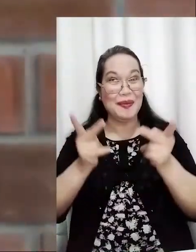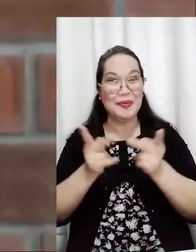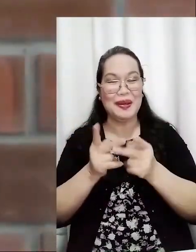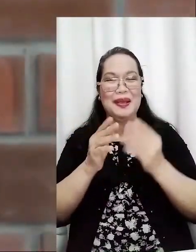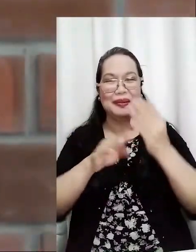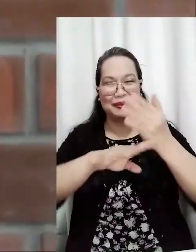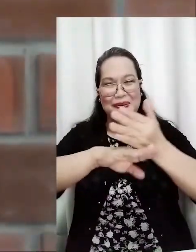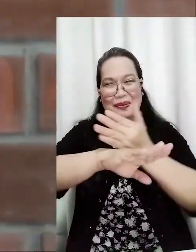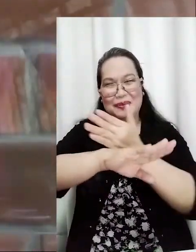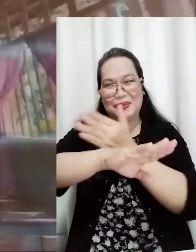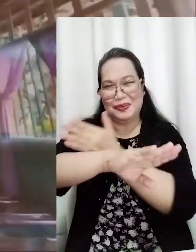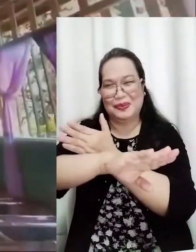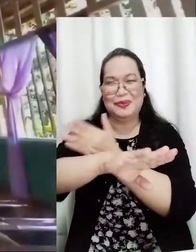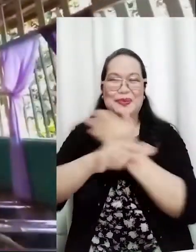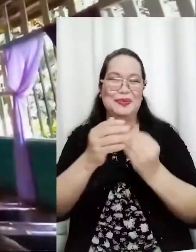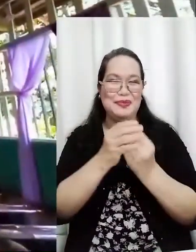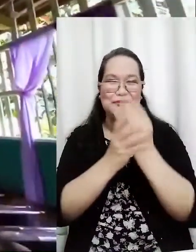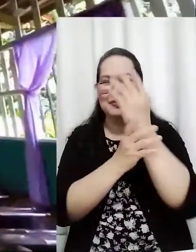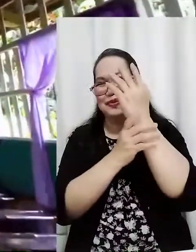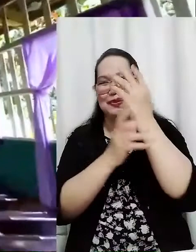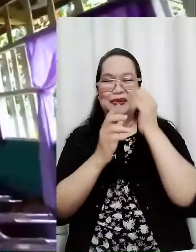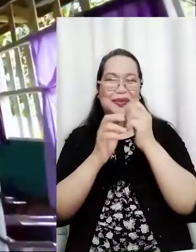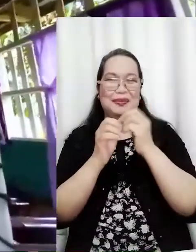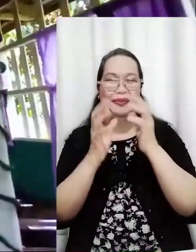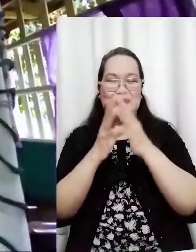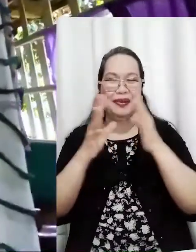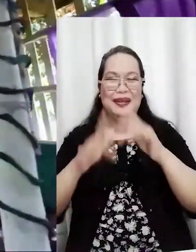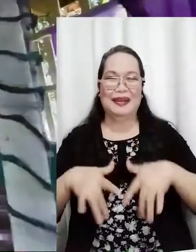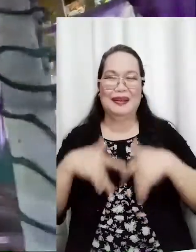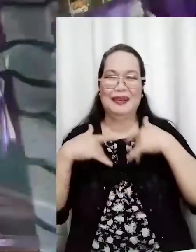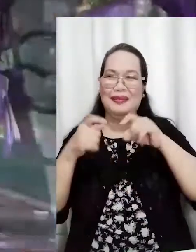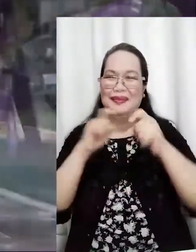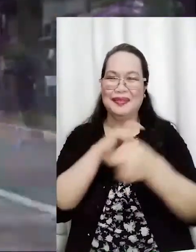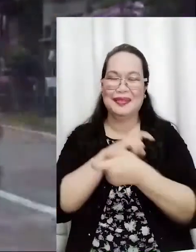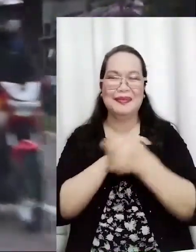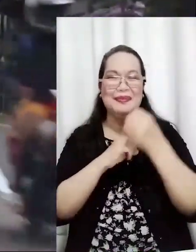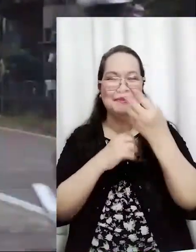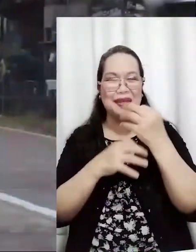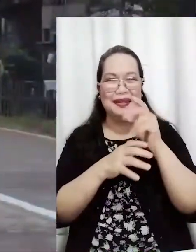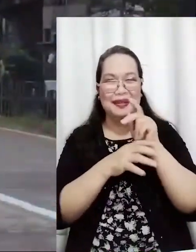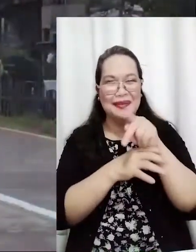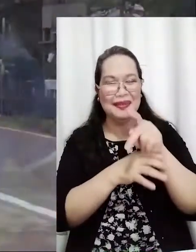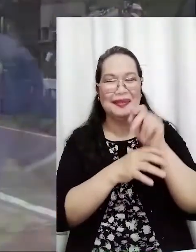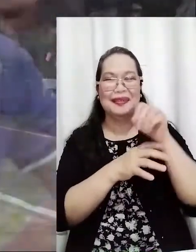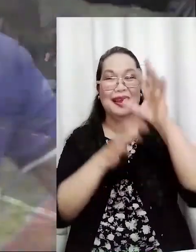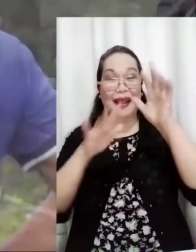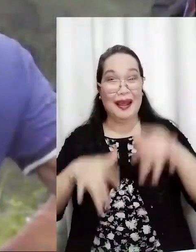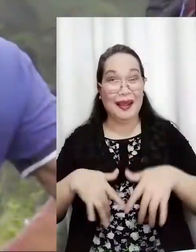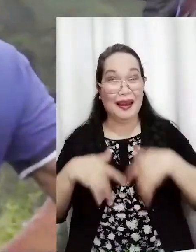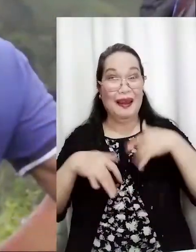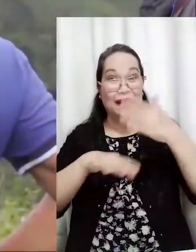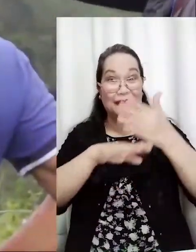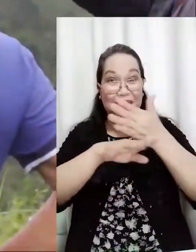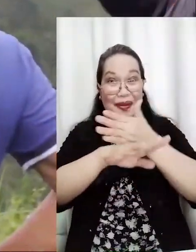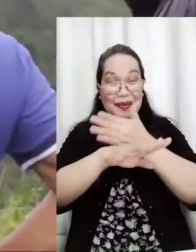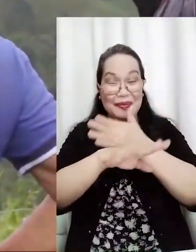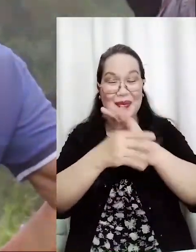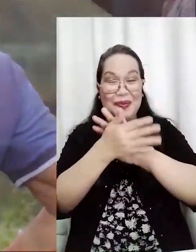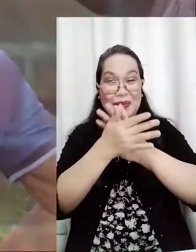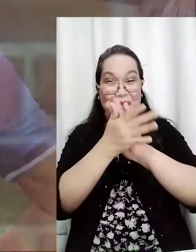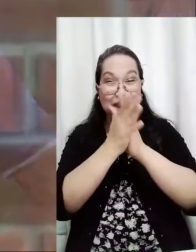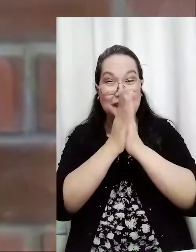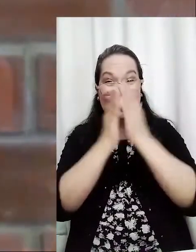lives were changed, so churches were planted, and the livelihood was offered to